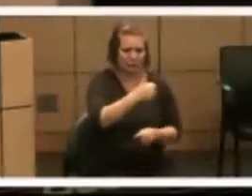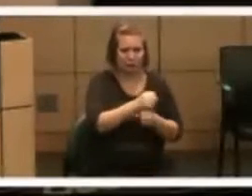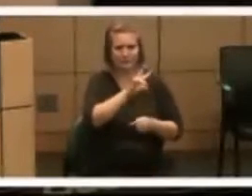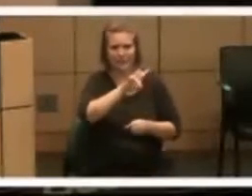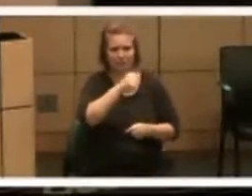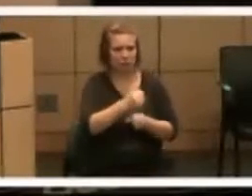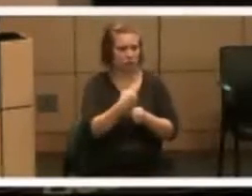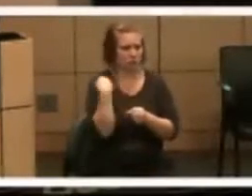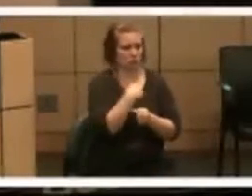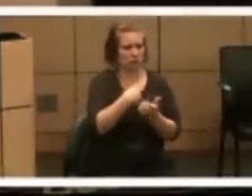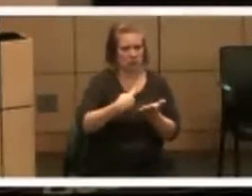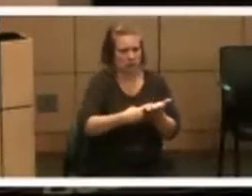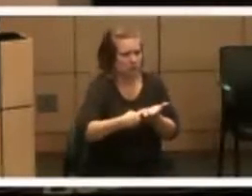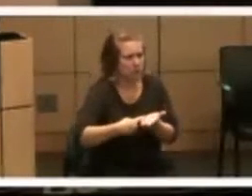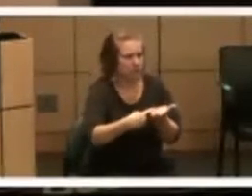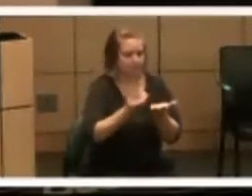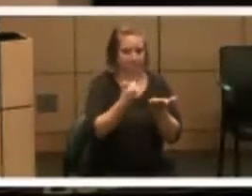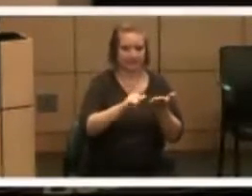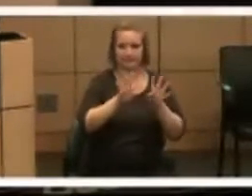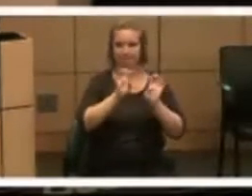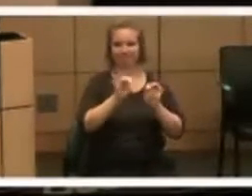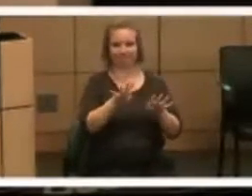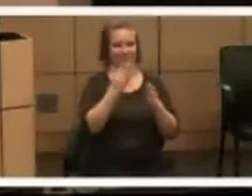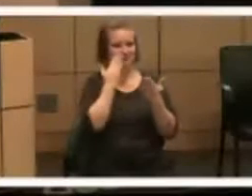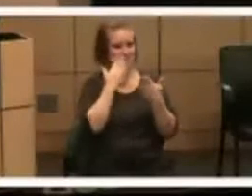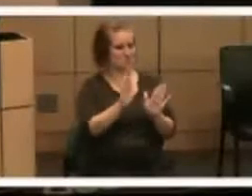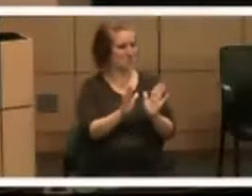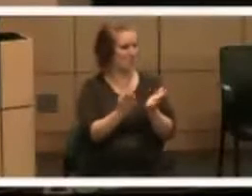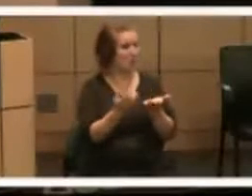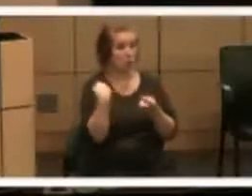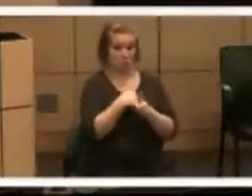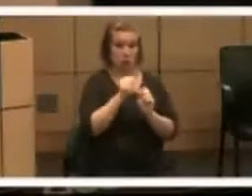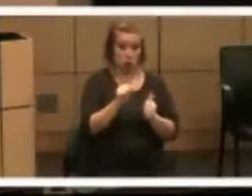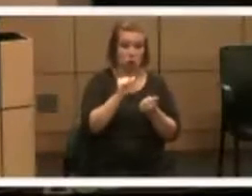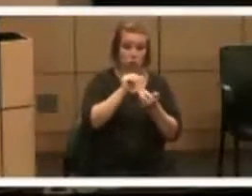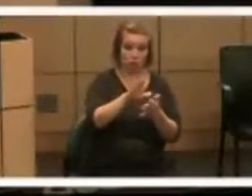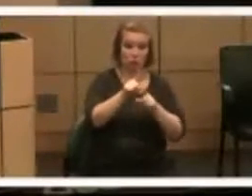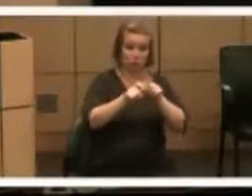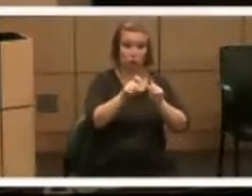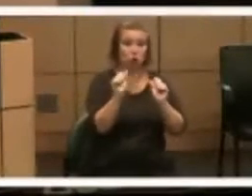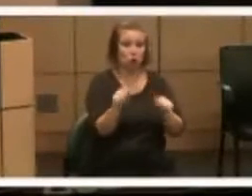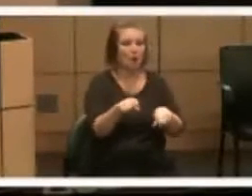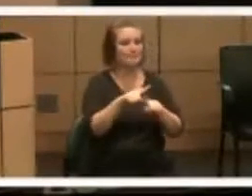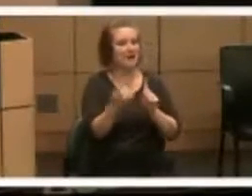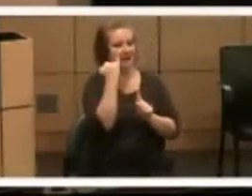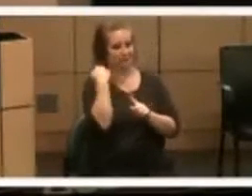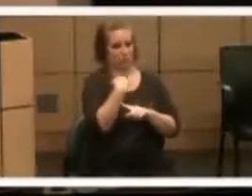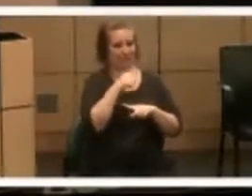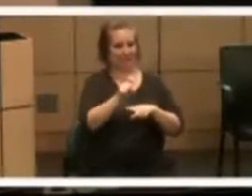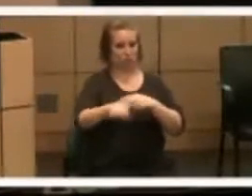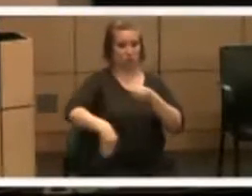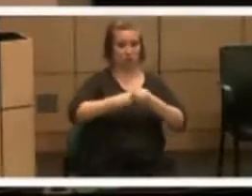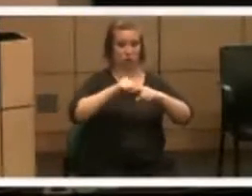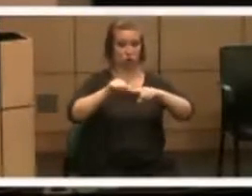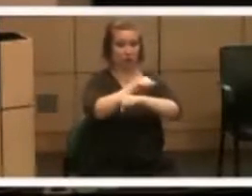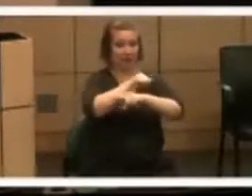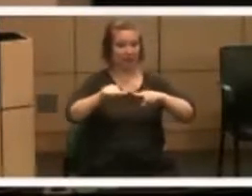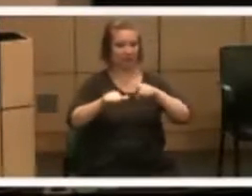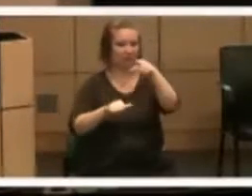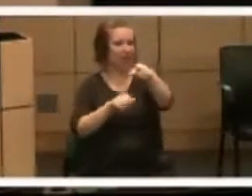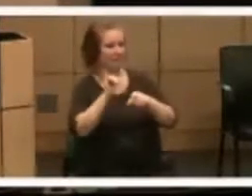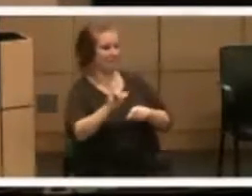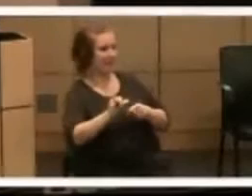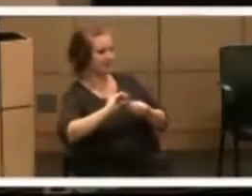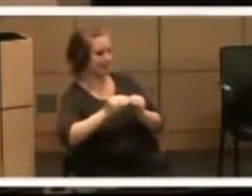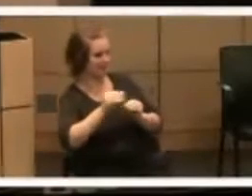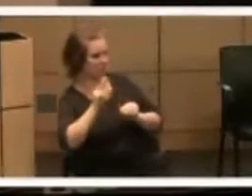and we still don't know. And I think we could address those questions, but whether there's a need for training, I think that's question number 2. Yeah,